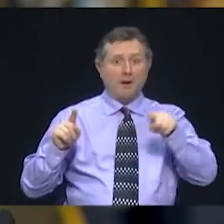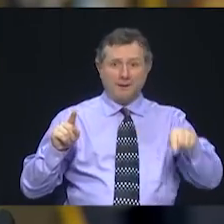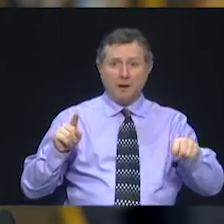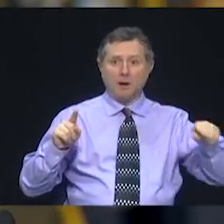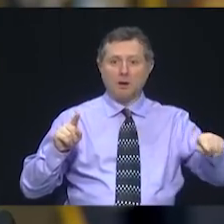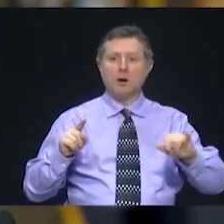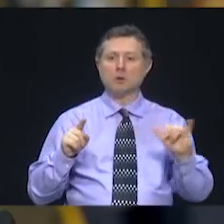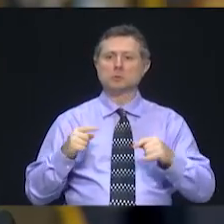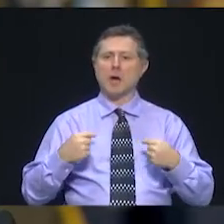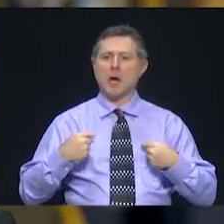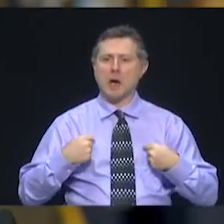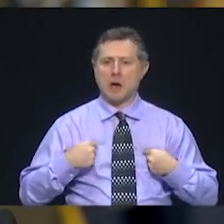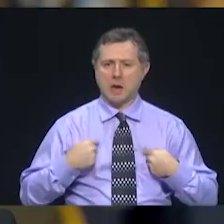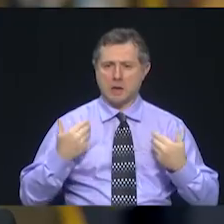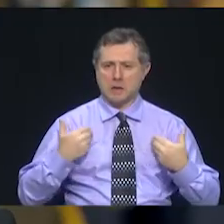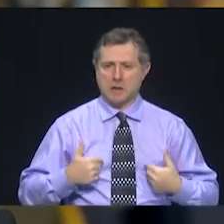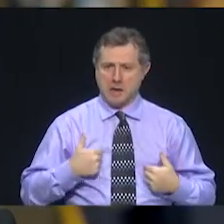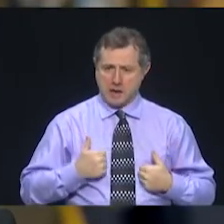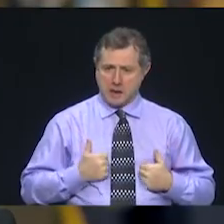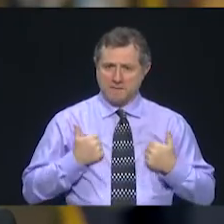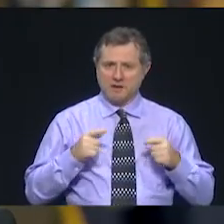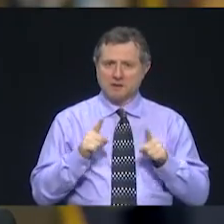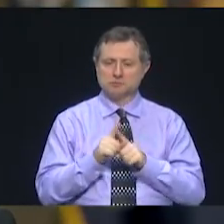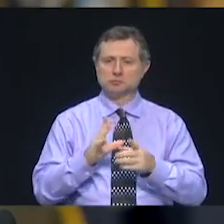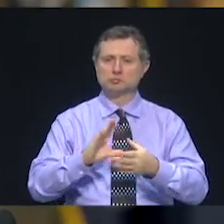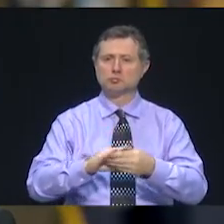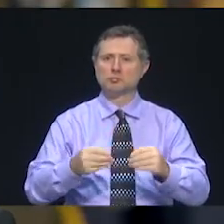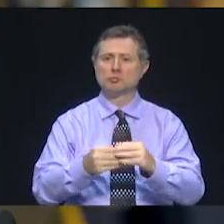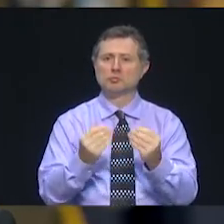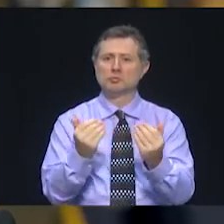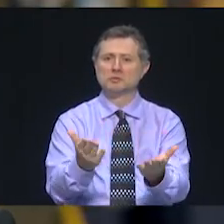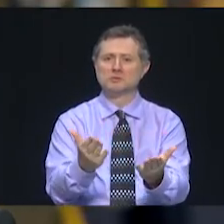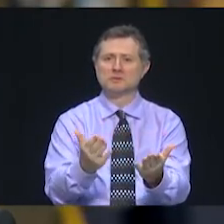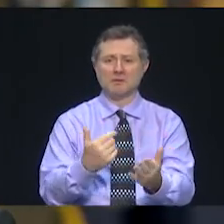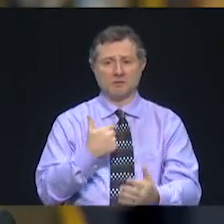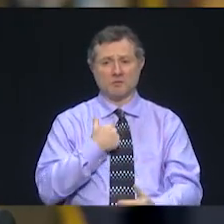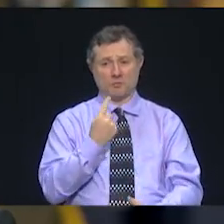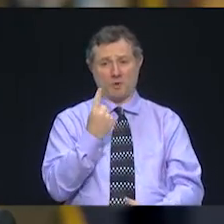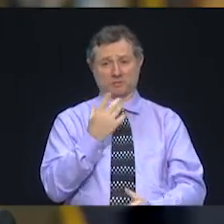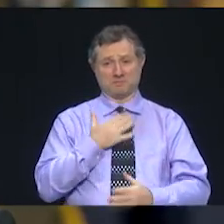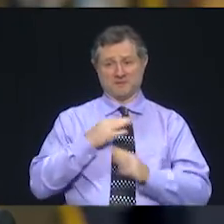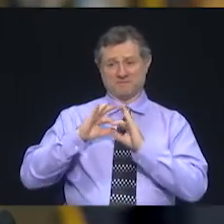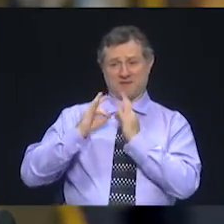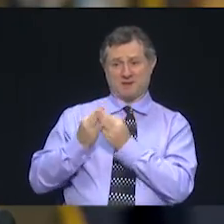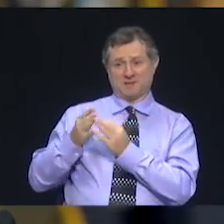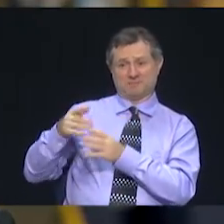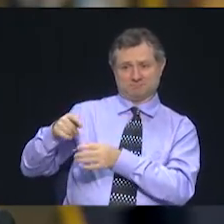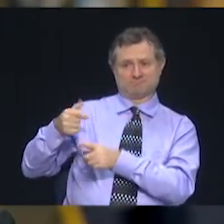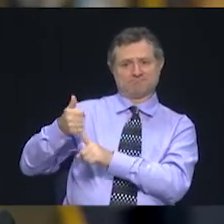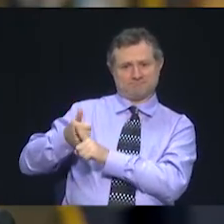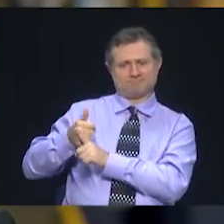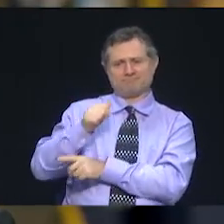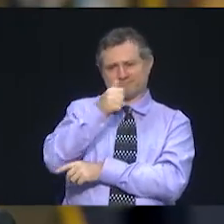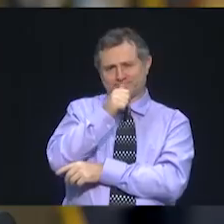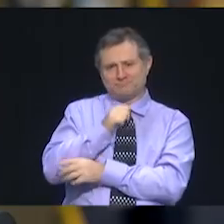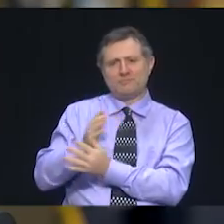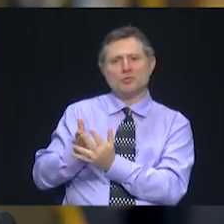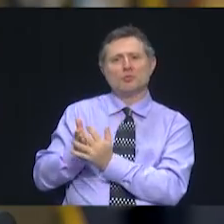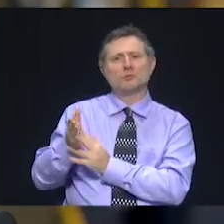story before. My own family member is a survivor of sexual assault in high